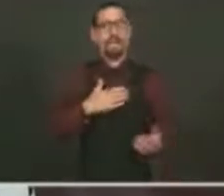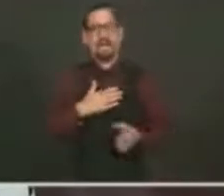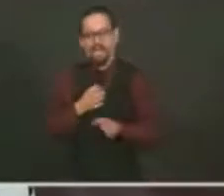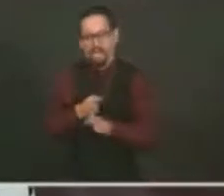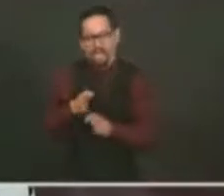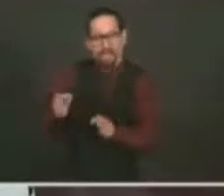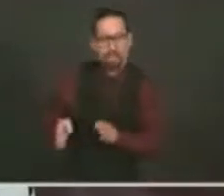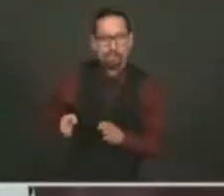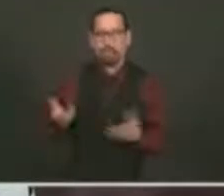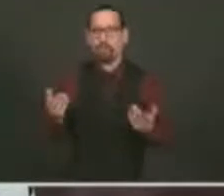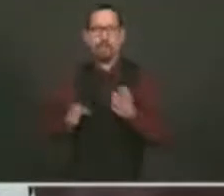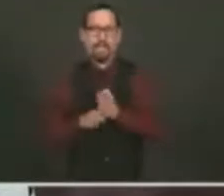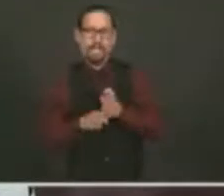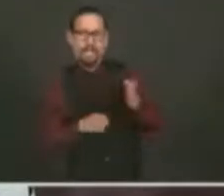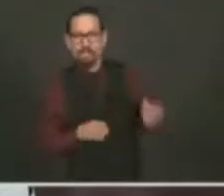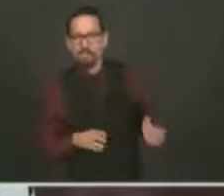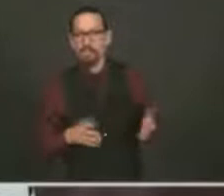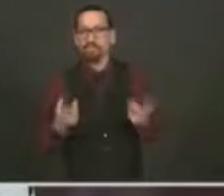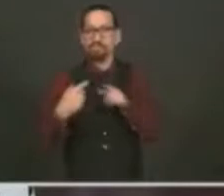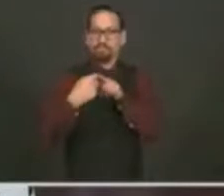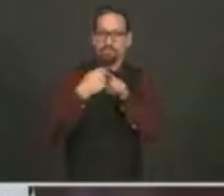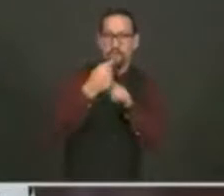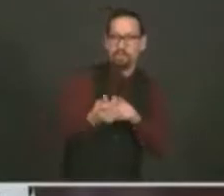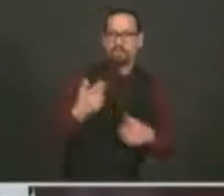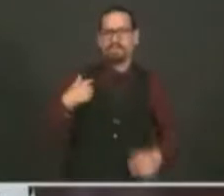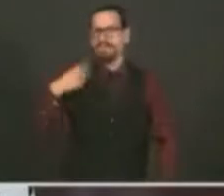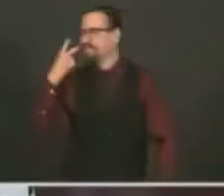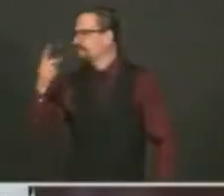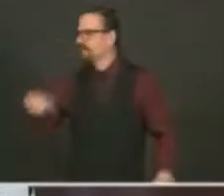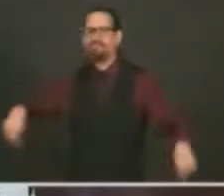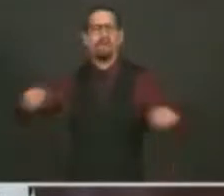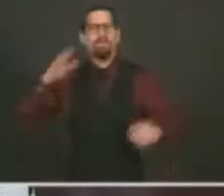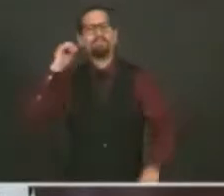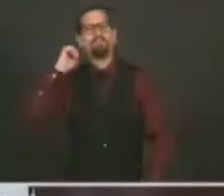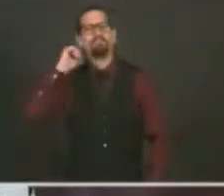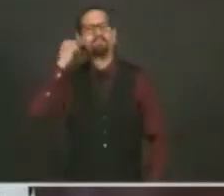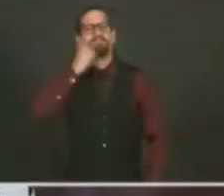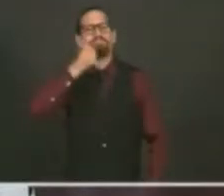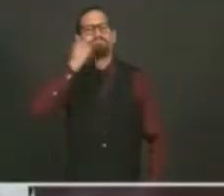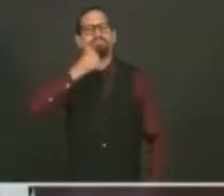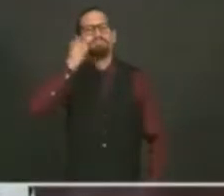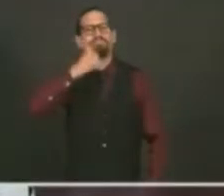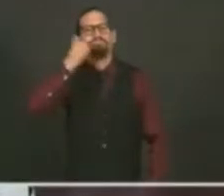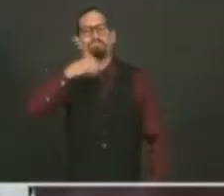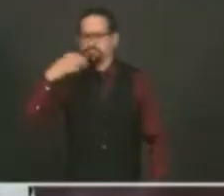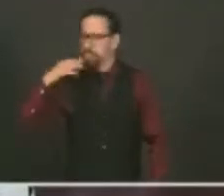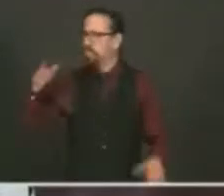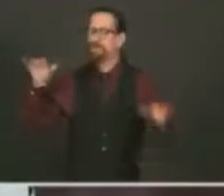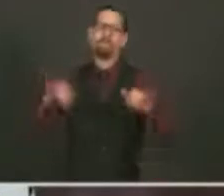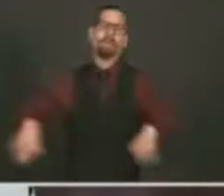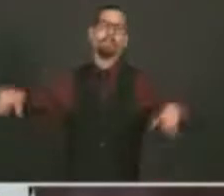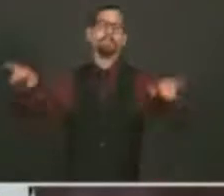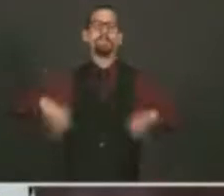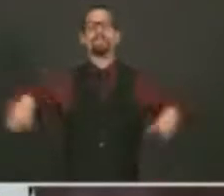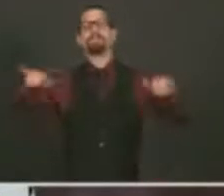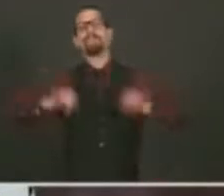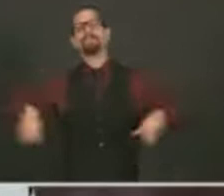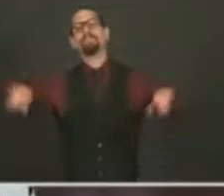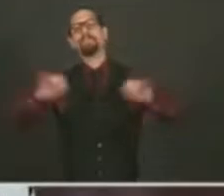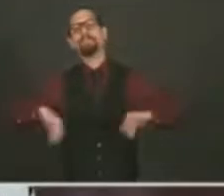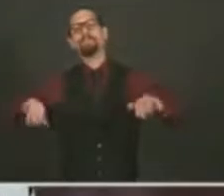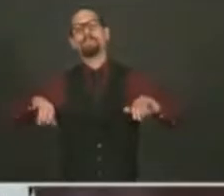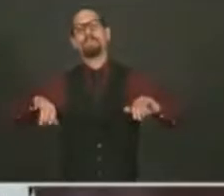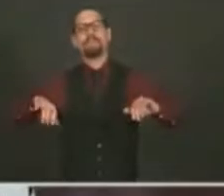else you see regularly. That familiarity exists and is